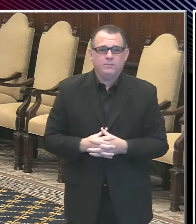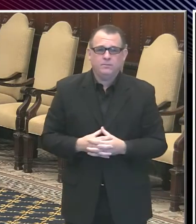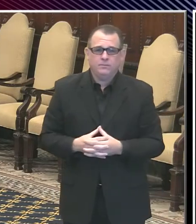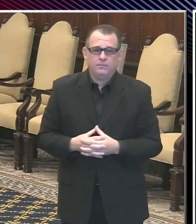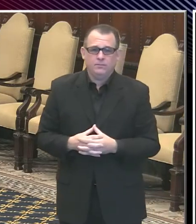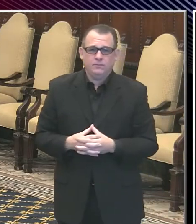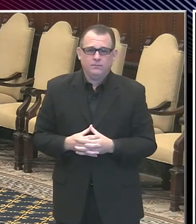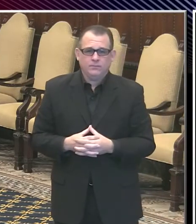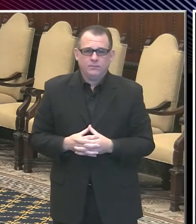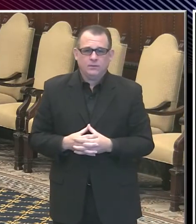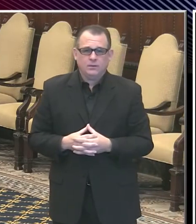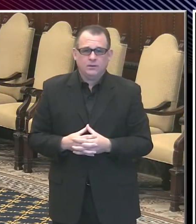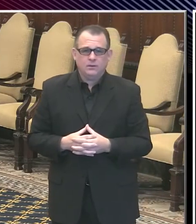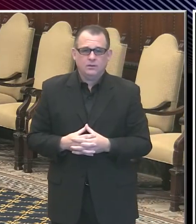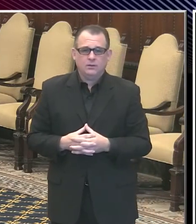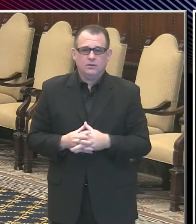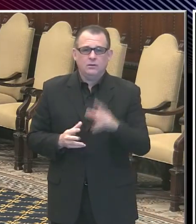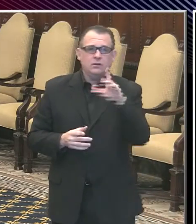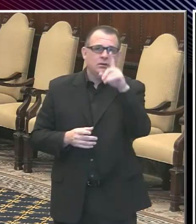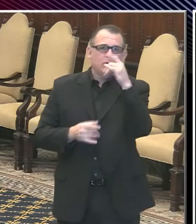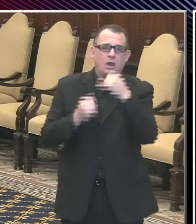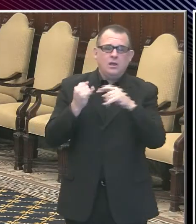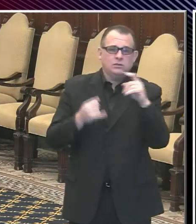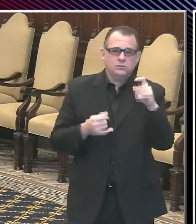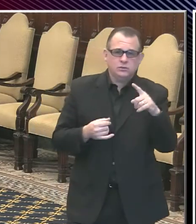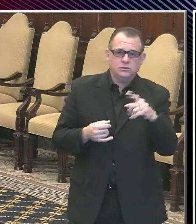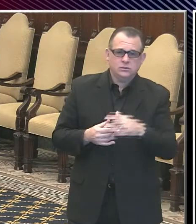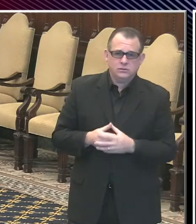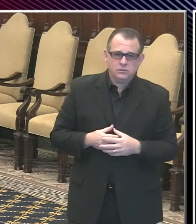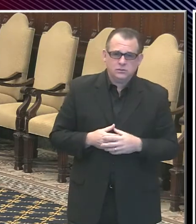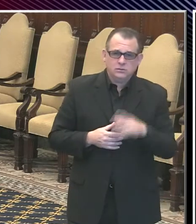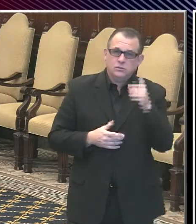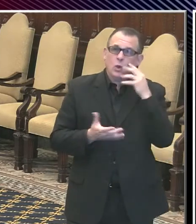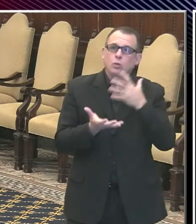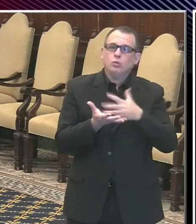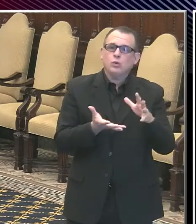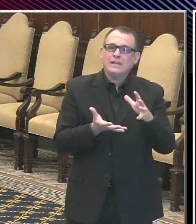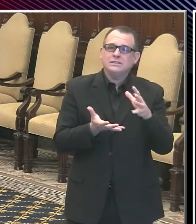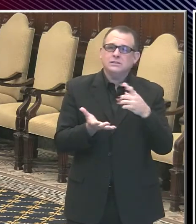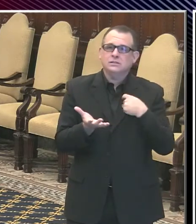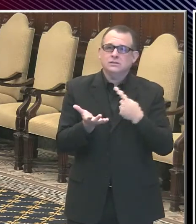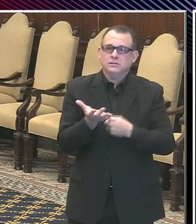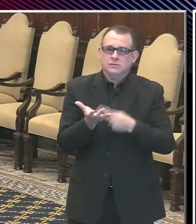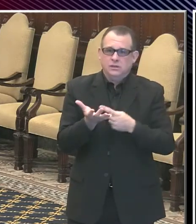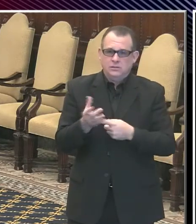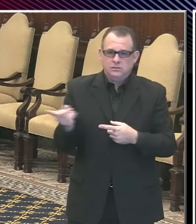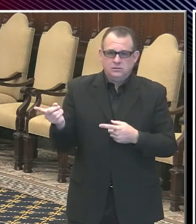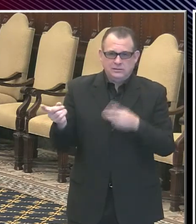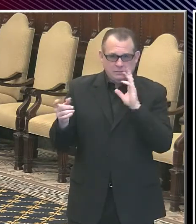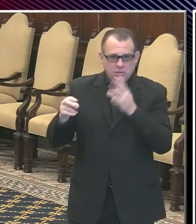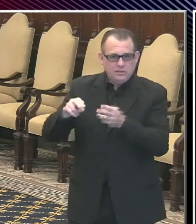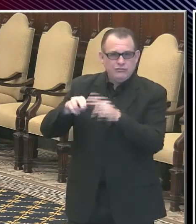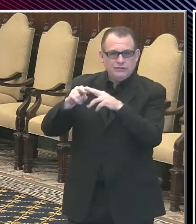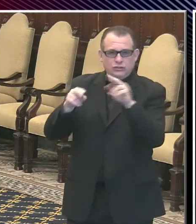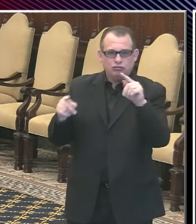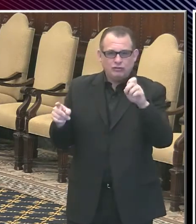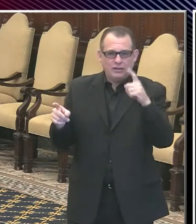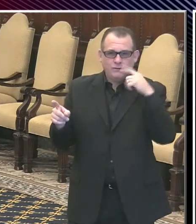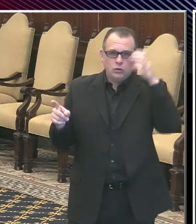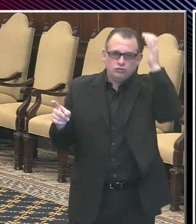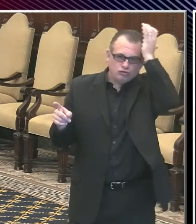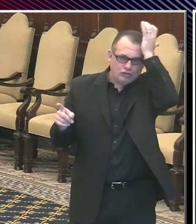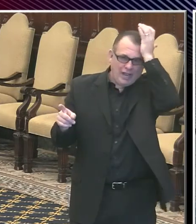And one last question. The city's waste contractor has said it may need to increase rates for trash disposal. This is